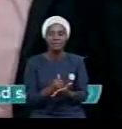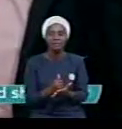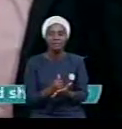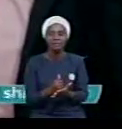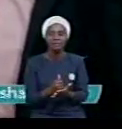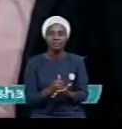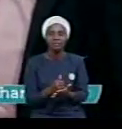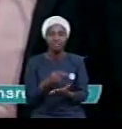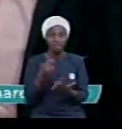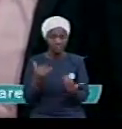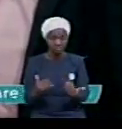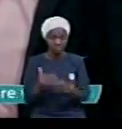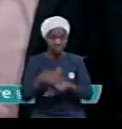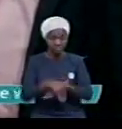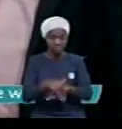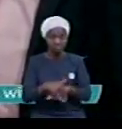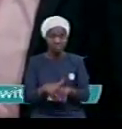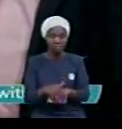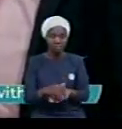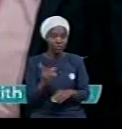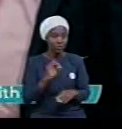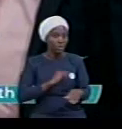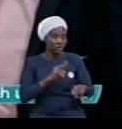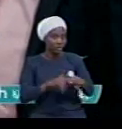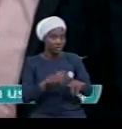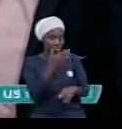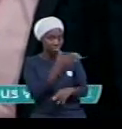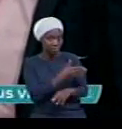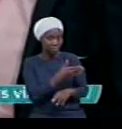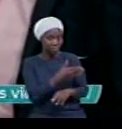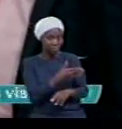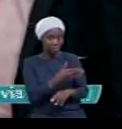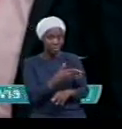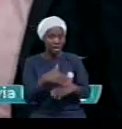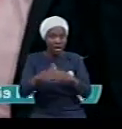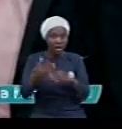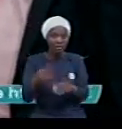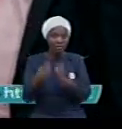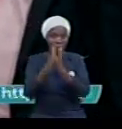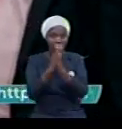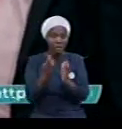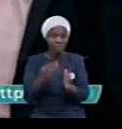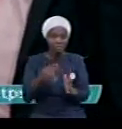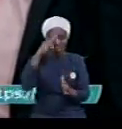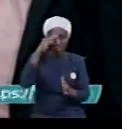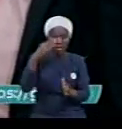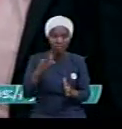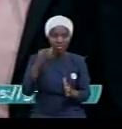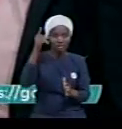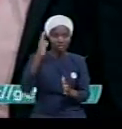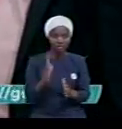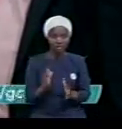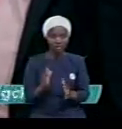This night, where I was seated, after the prayer of the man of God,